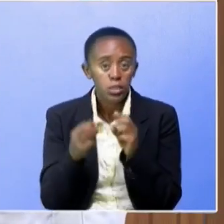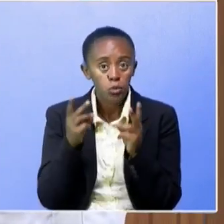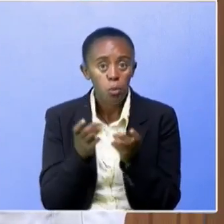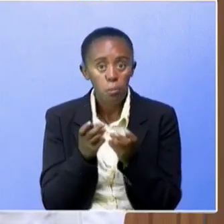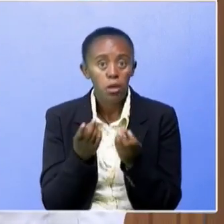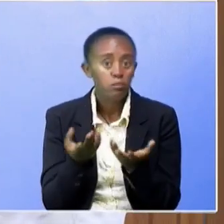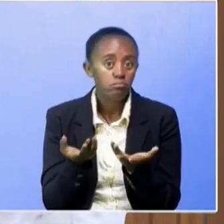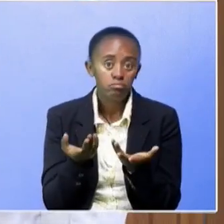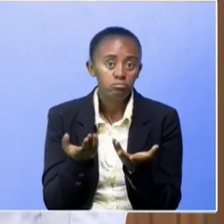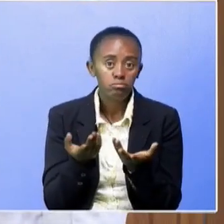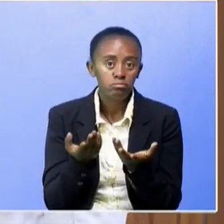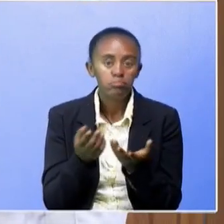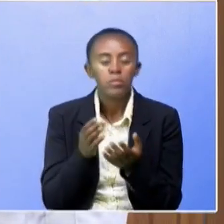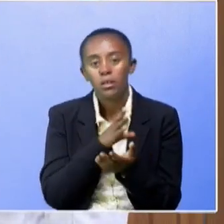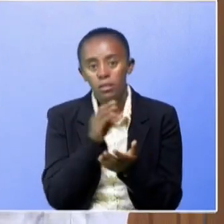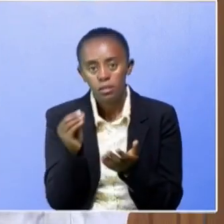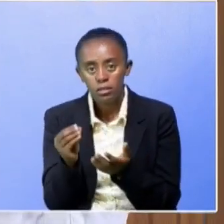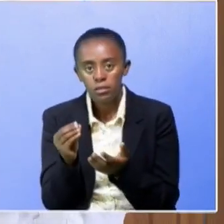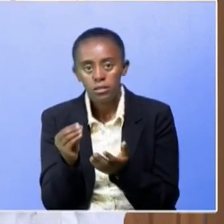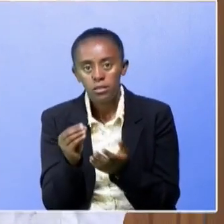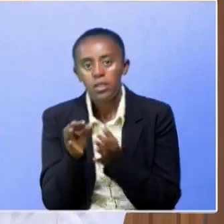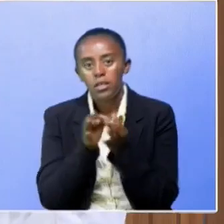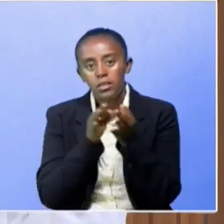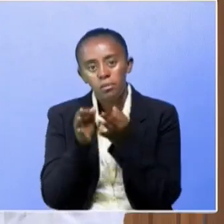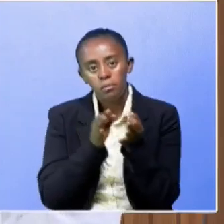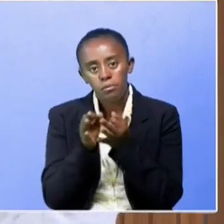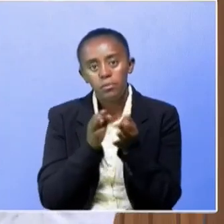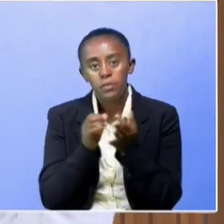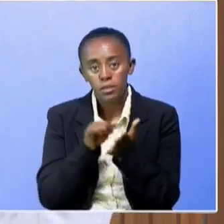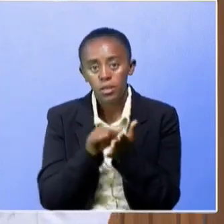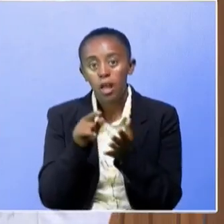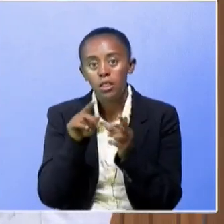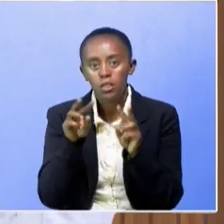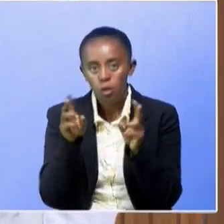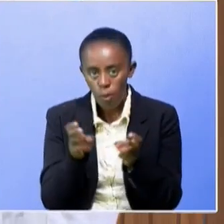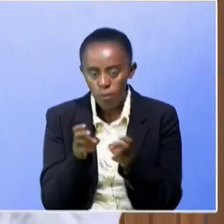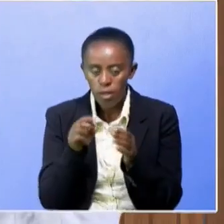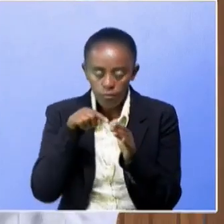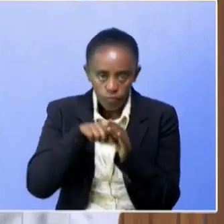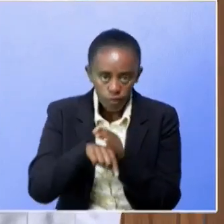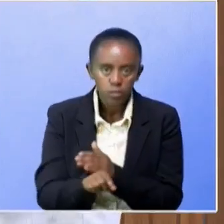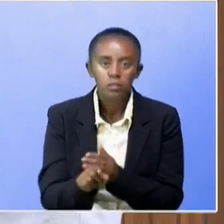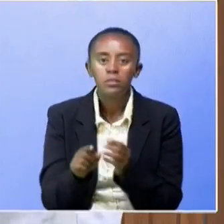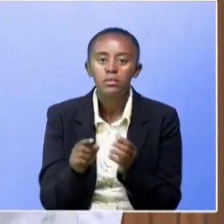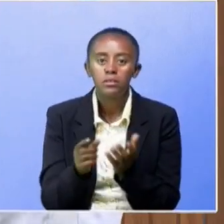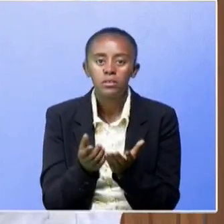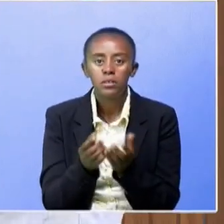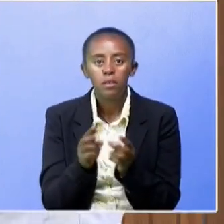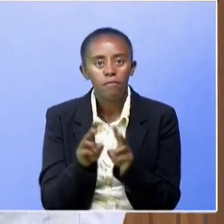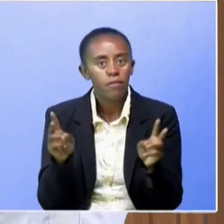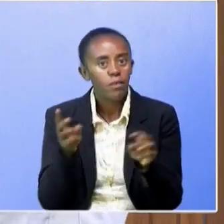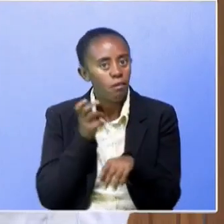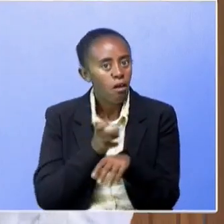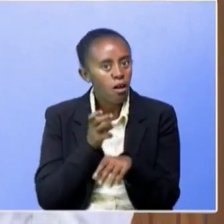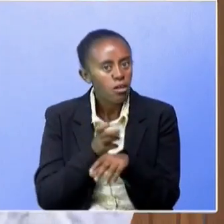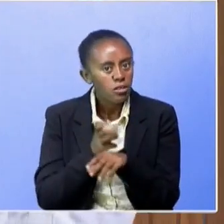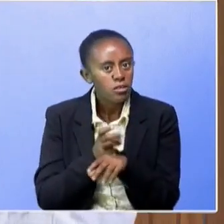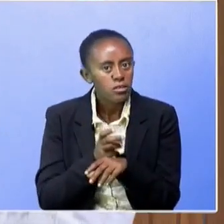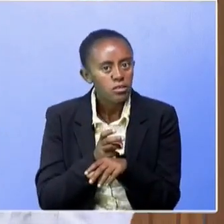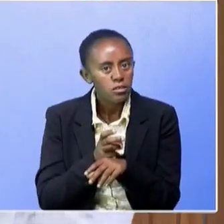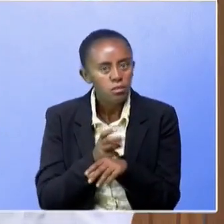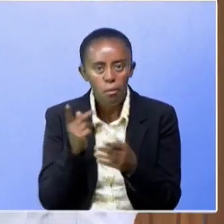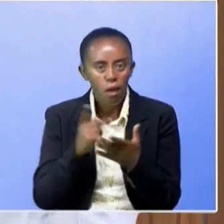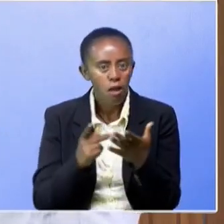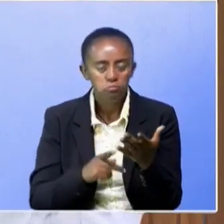in a paragraph and explain that topic further, then it's going to be very hard for you to make